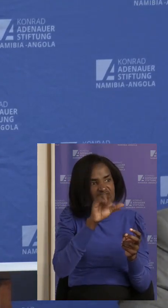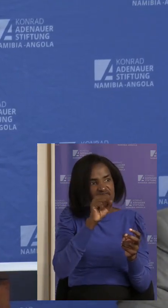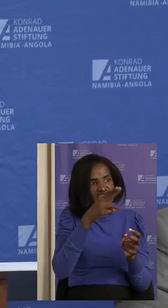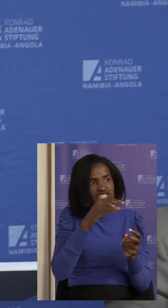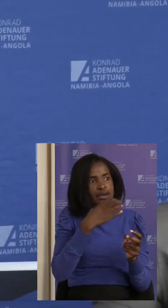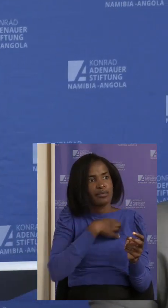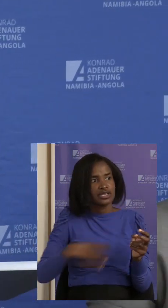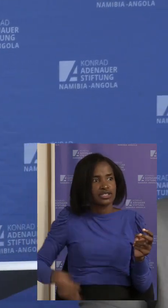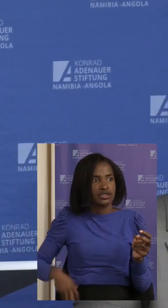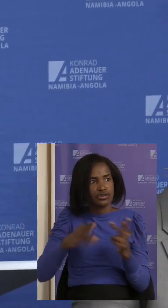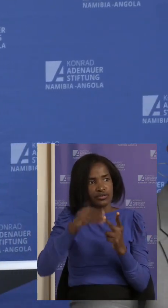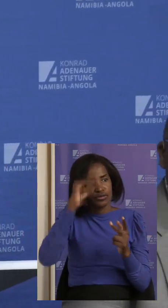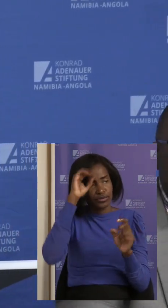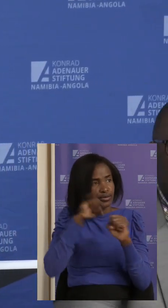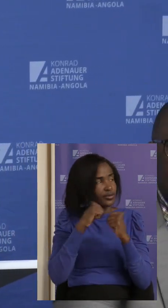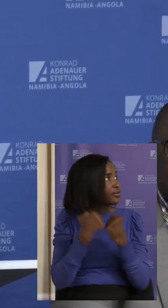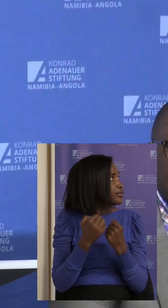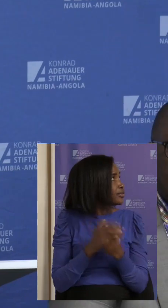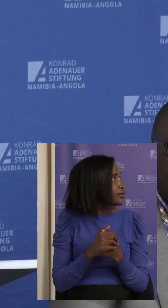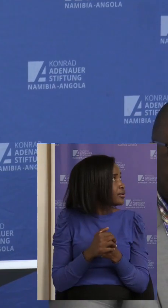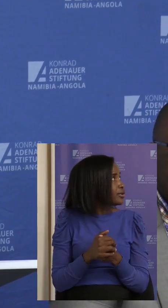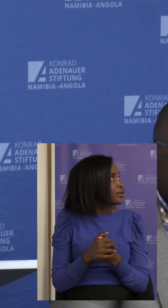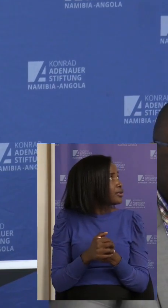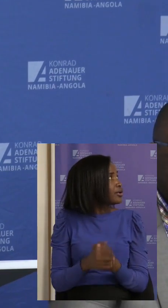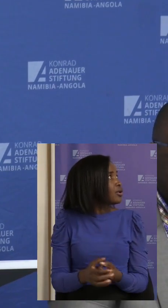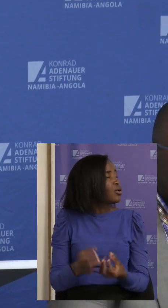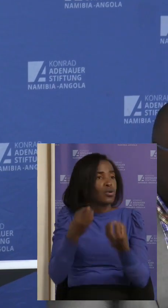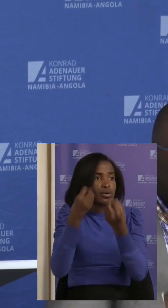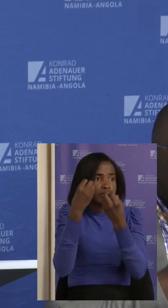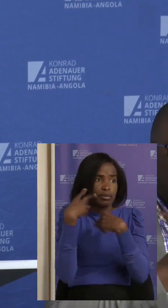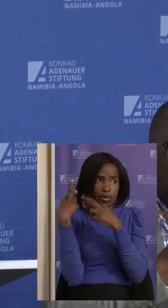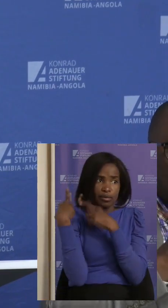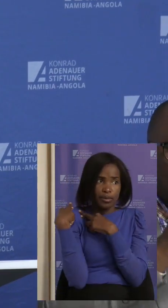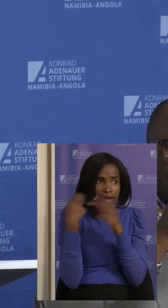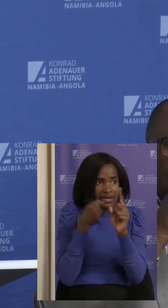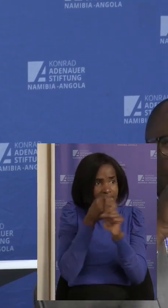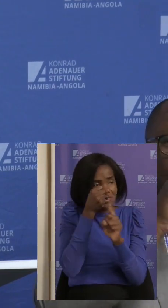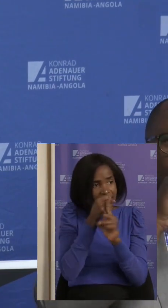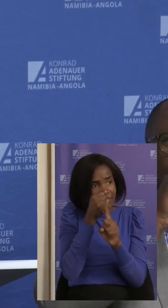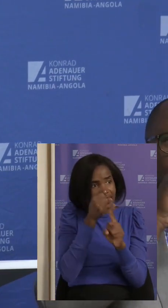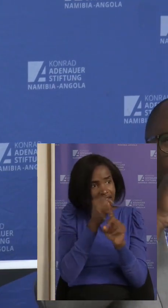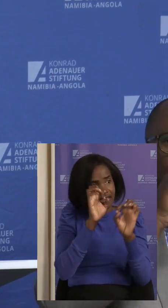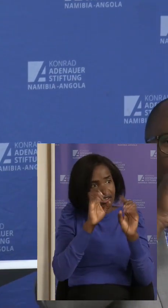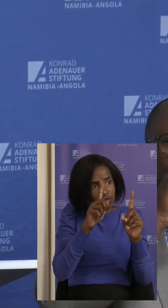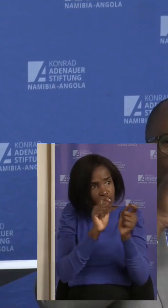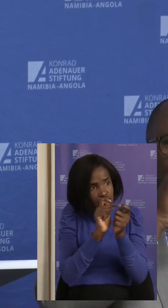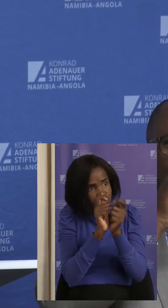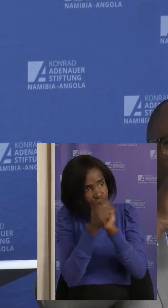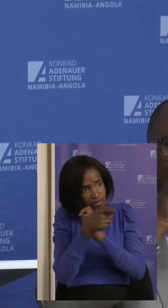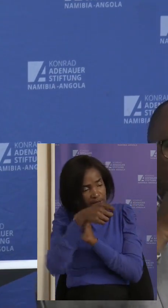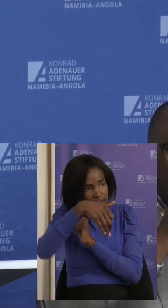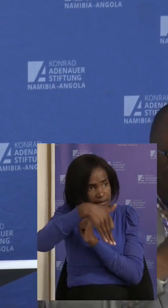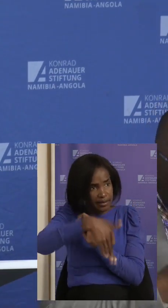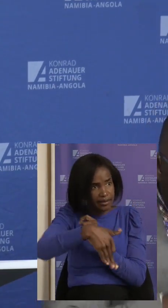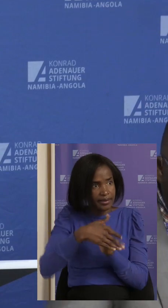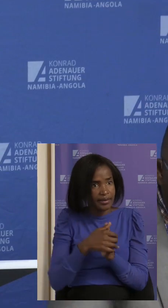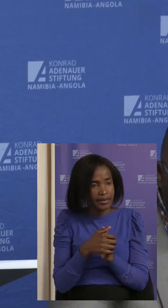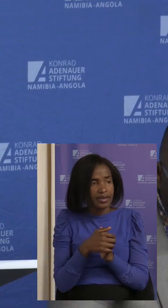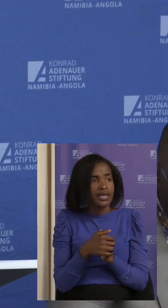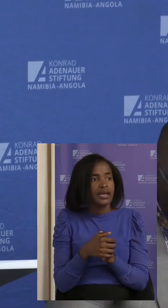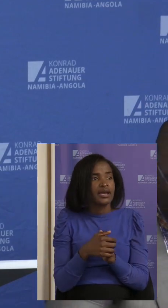Students Organization, and I was tasked with presenting on advocating for education reforms in Namibia and